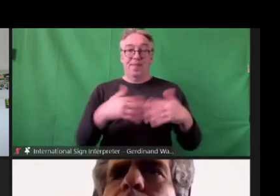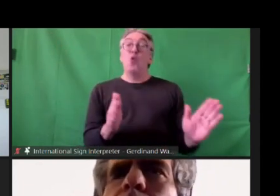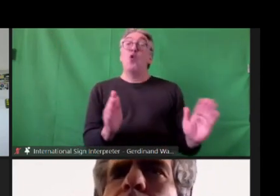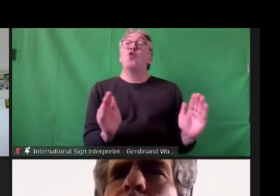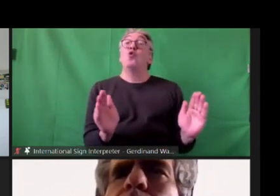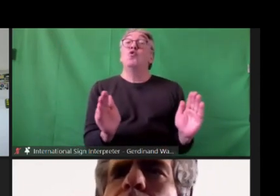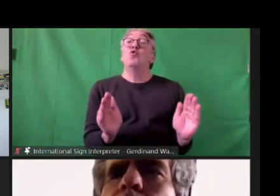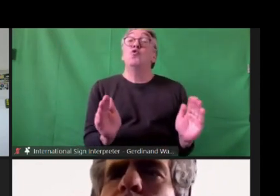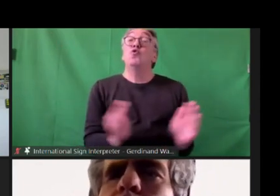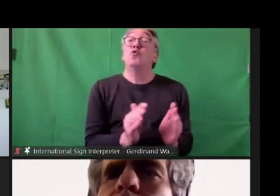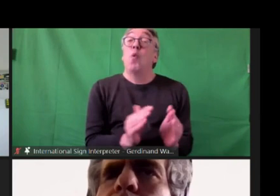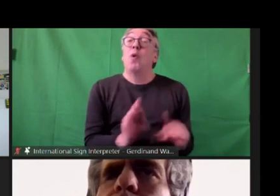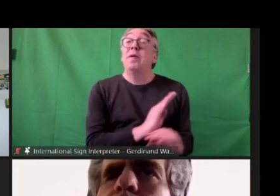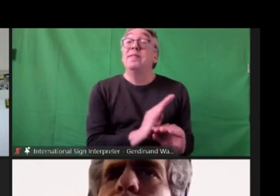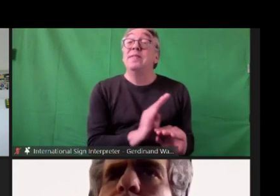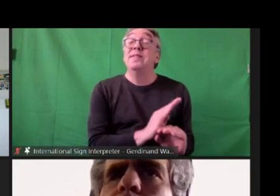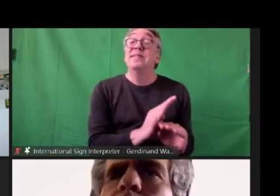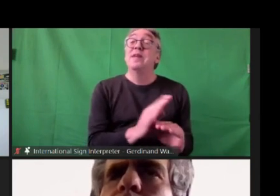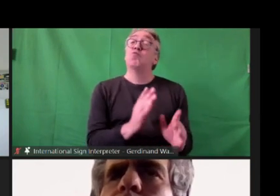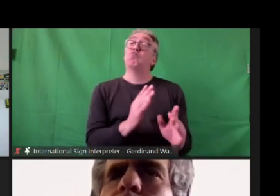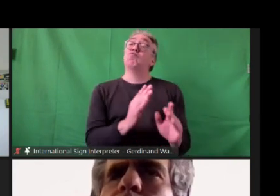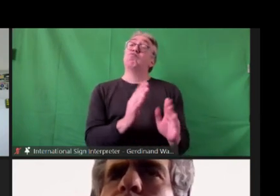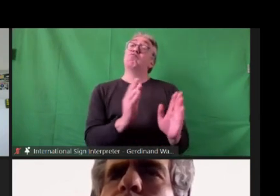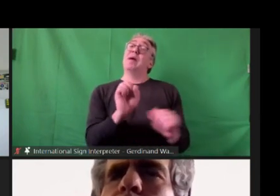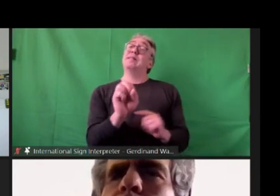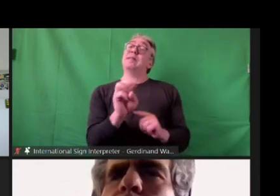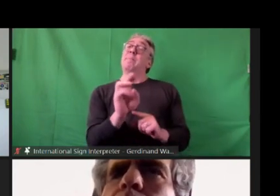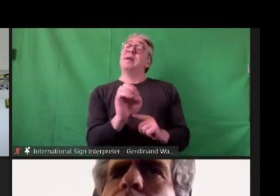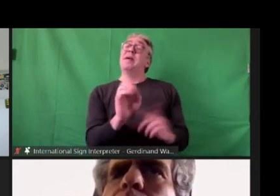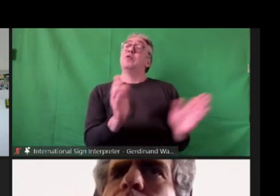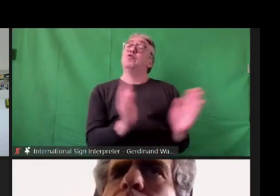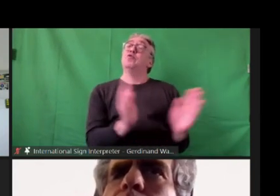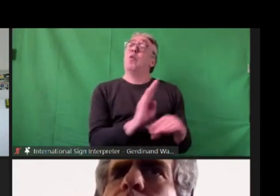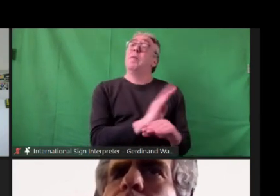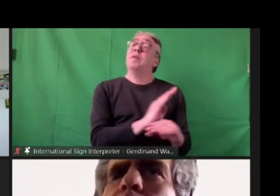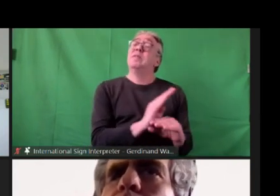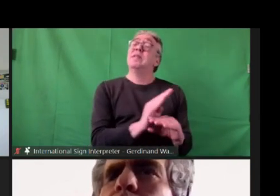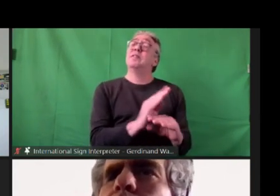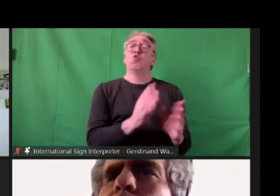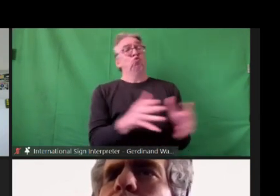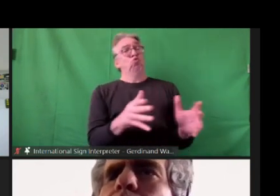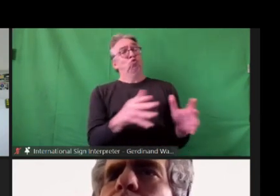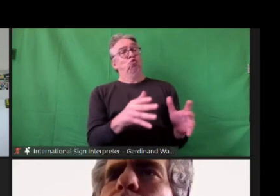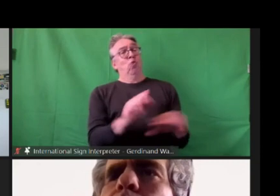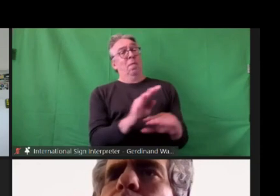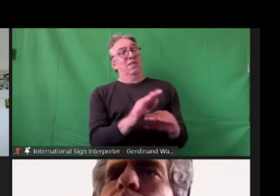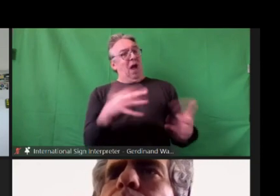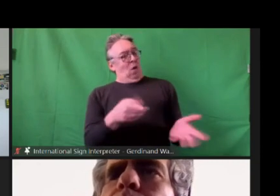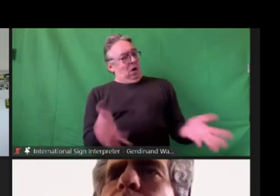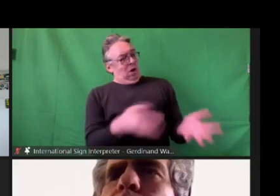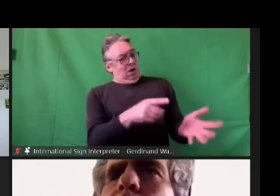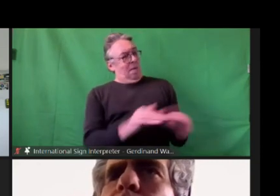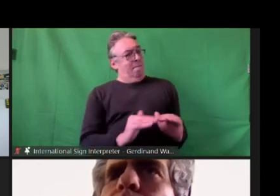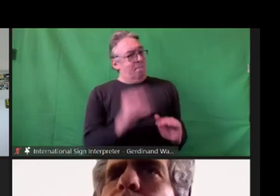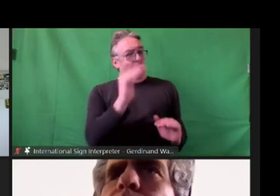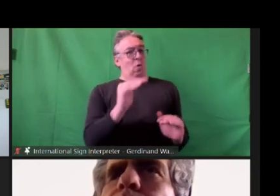medium-sized companies to include persons with disabilities in their workforce? And how can we ensure that they have